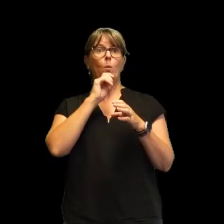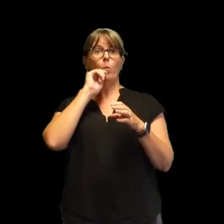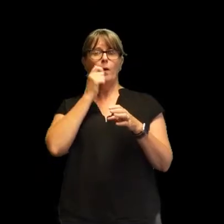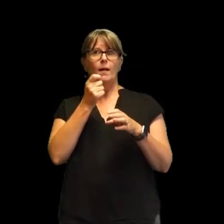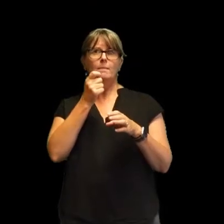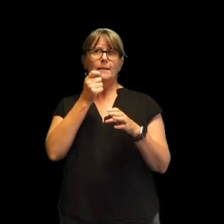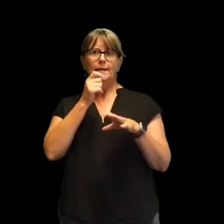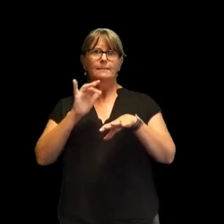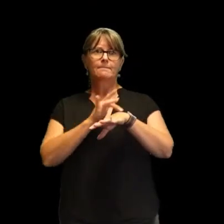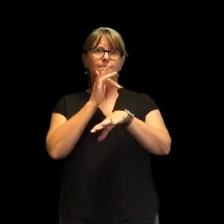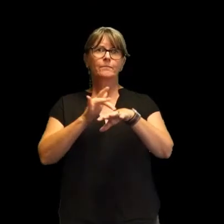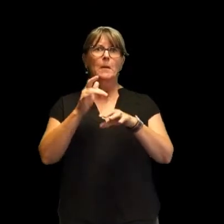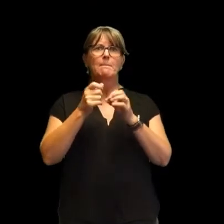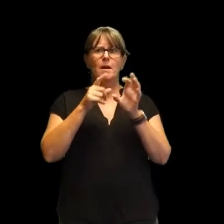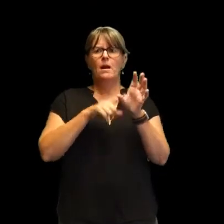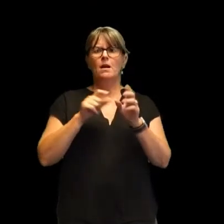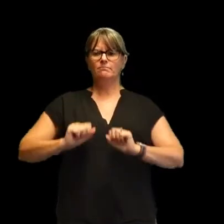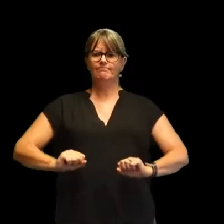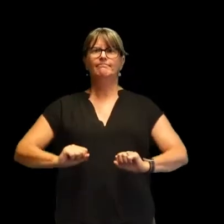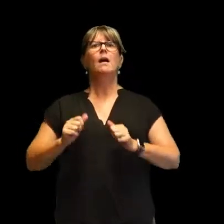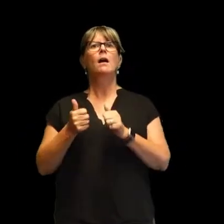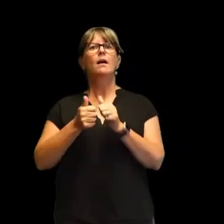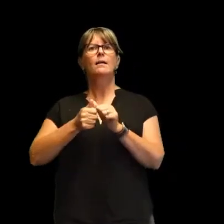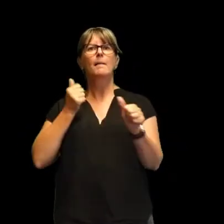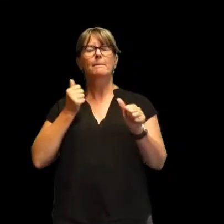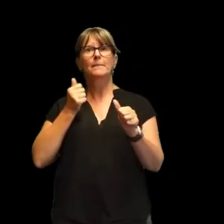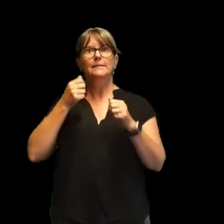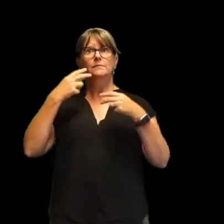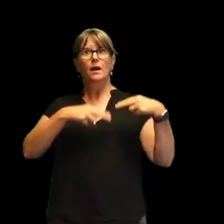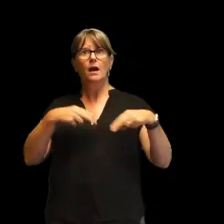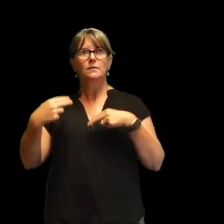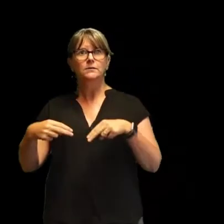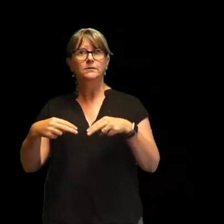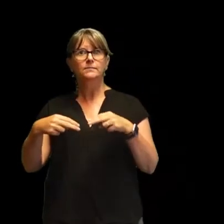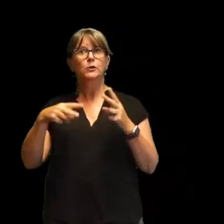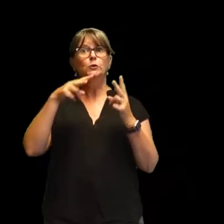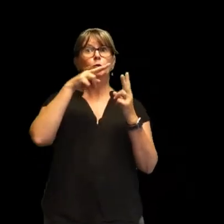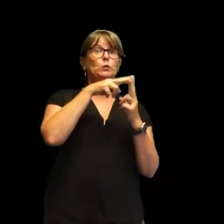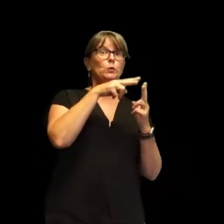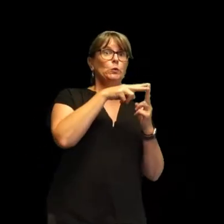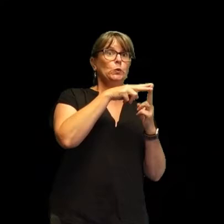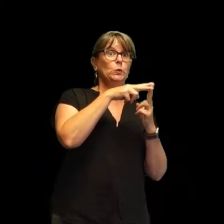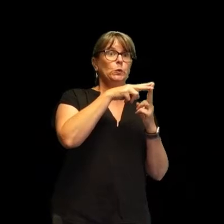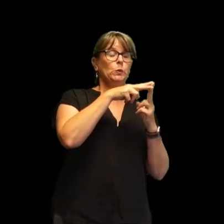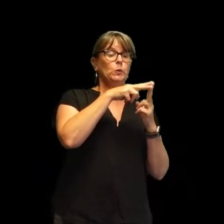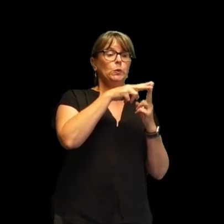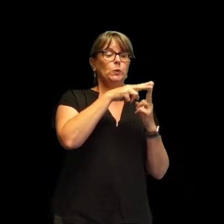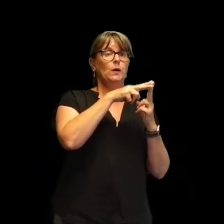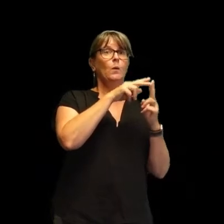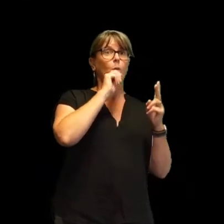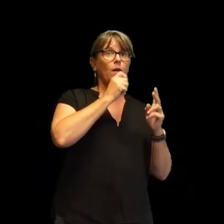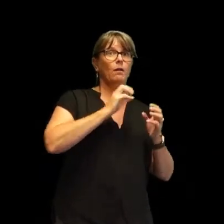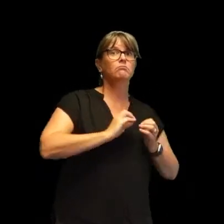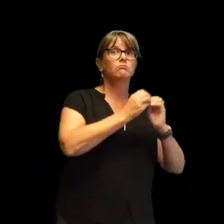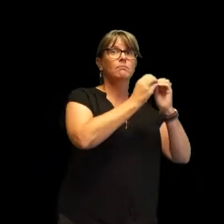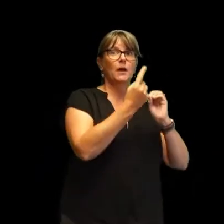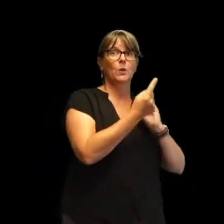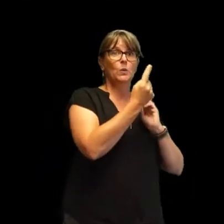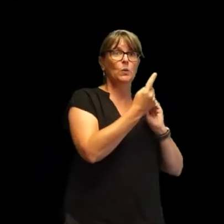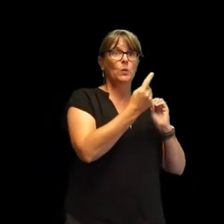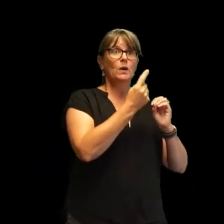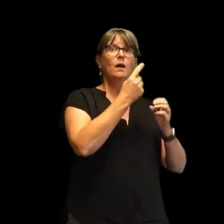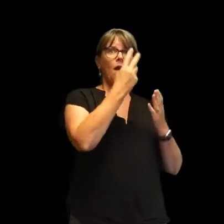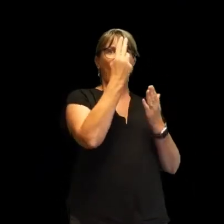Three of the works will be performed by the company dancers. 2 of those will be created by our artistic associates, Oshan Malia and